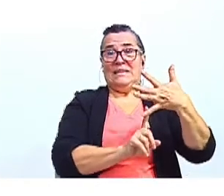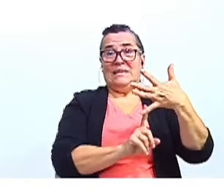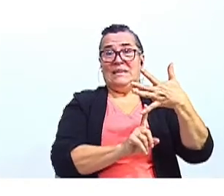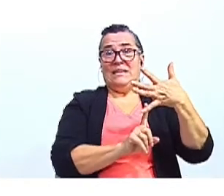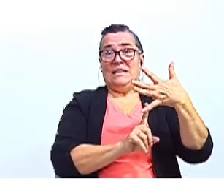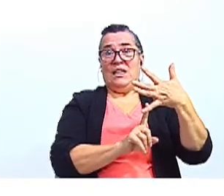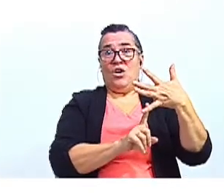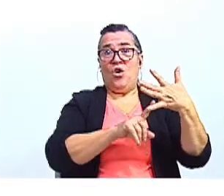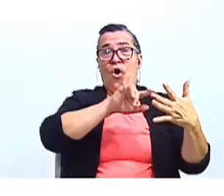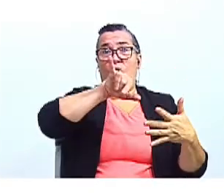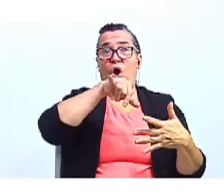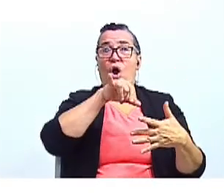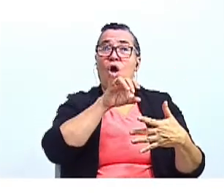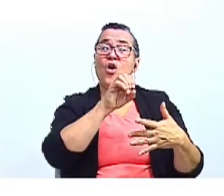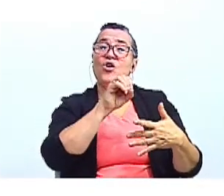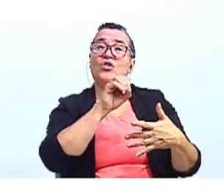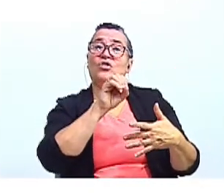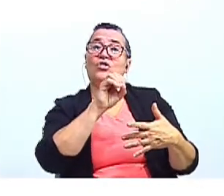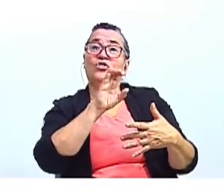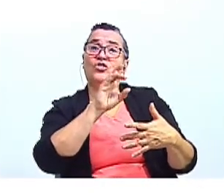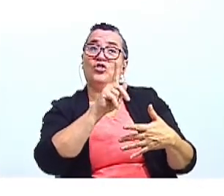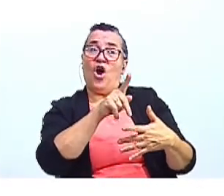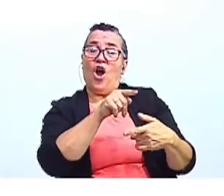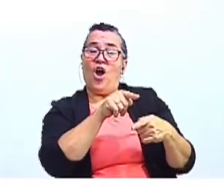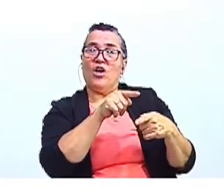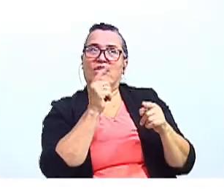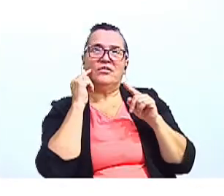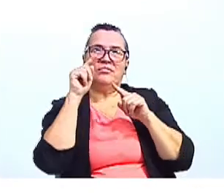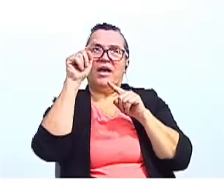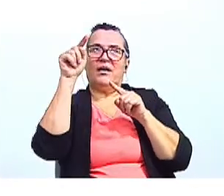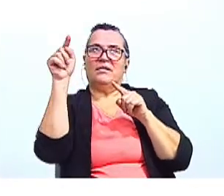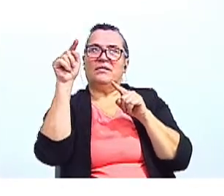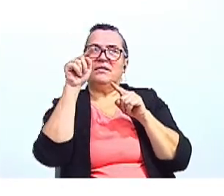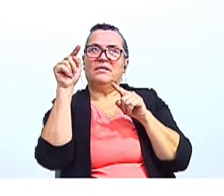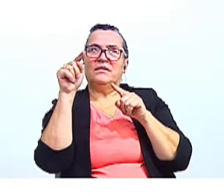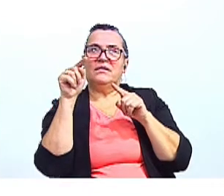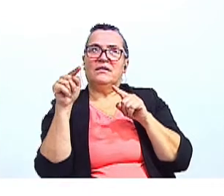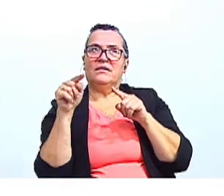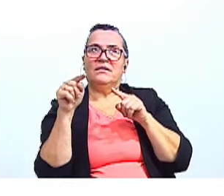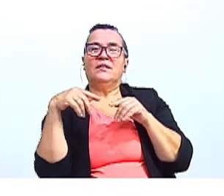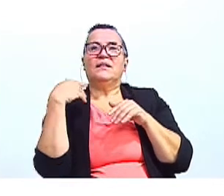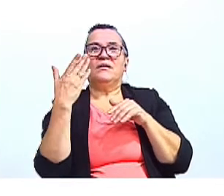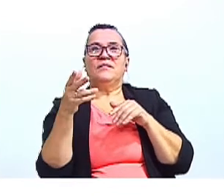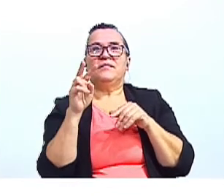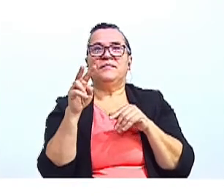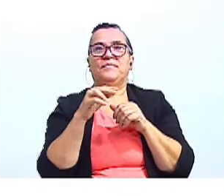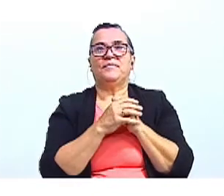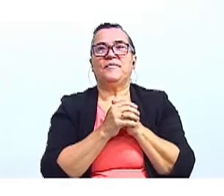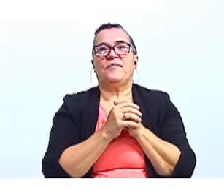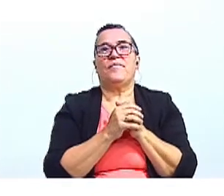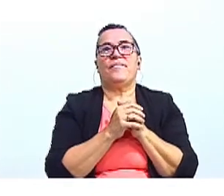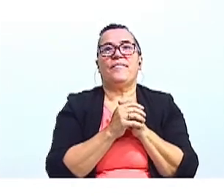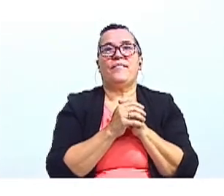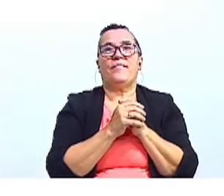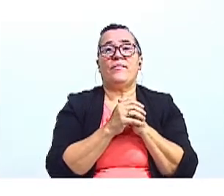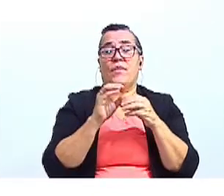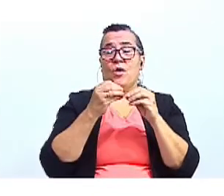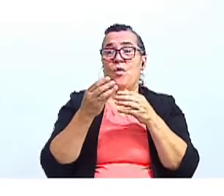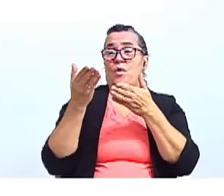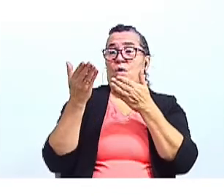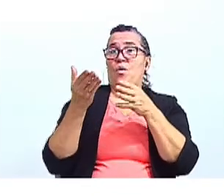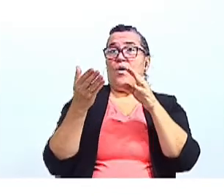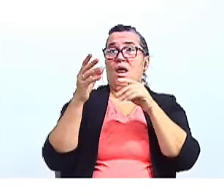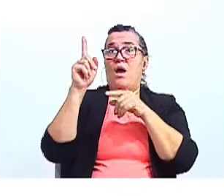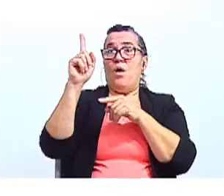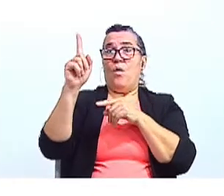jokes. Okay, let's see the other 5 definitions on next slide. Here, well, we have